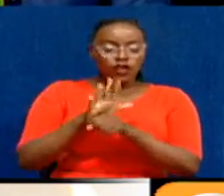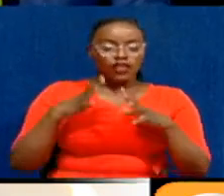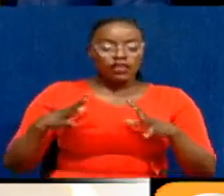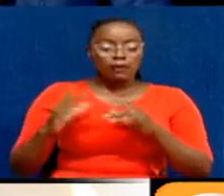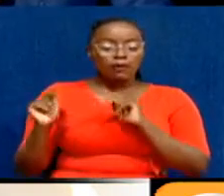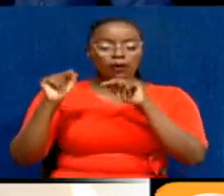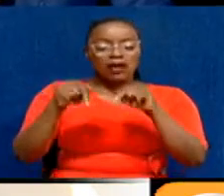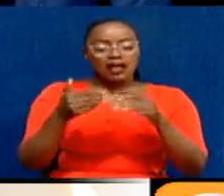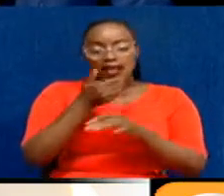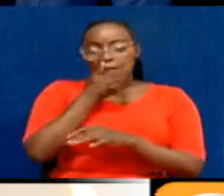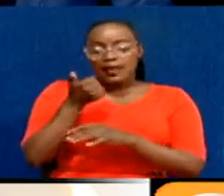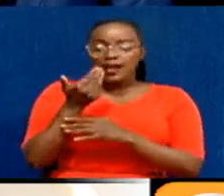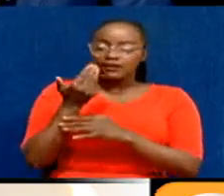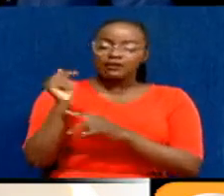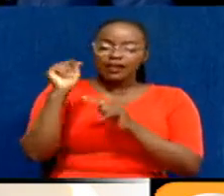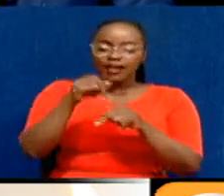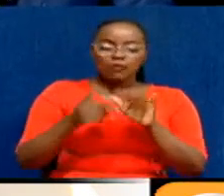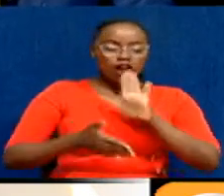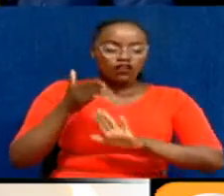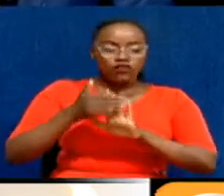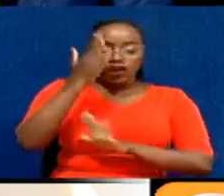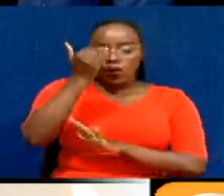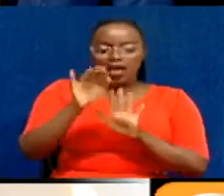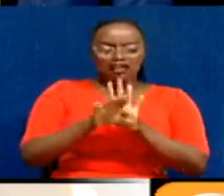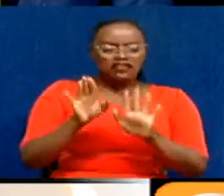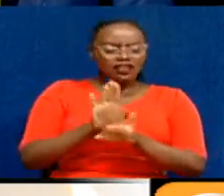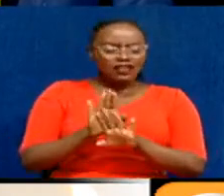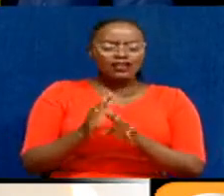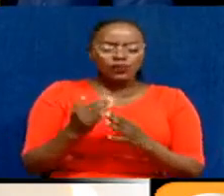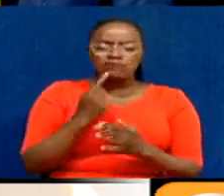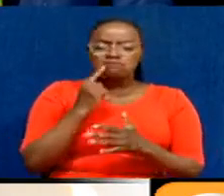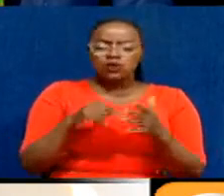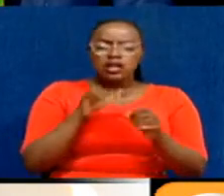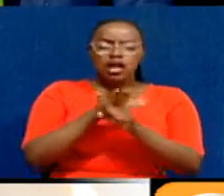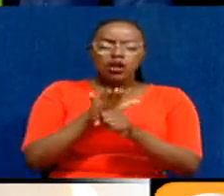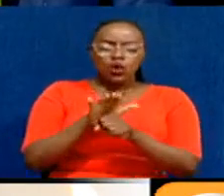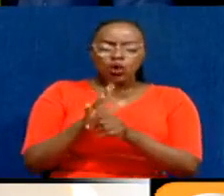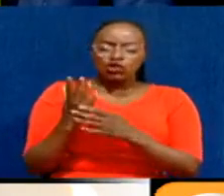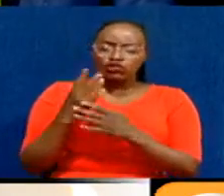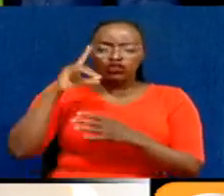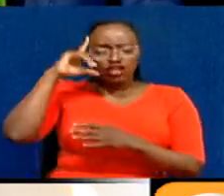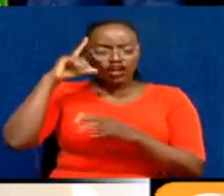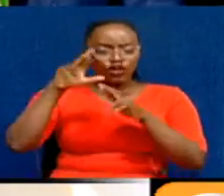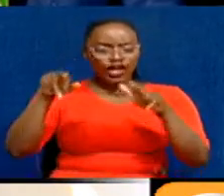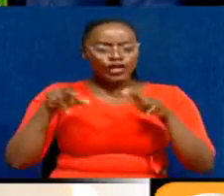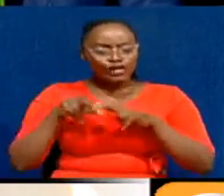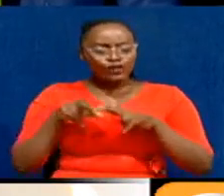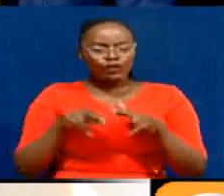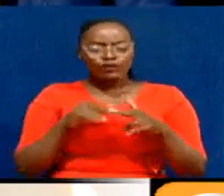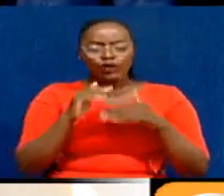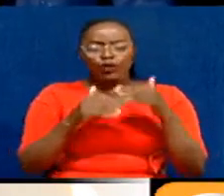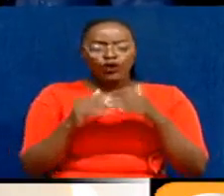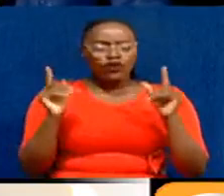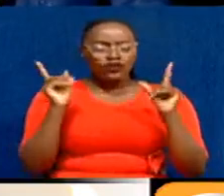who are coming, they better come very, very fast, because we are told a lot of accommodation spaces are